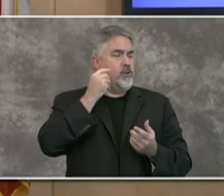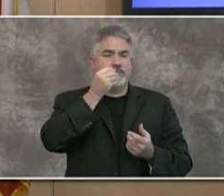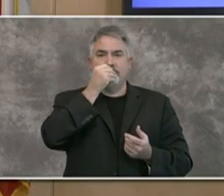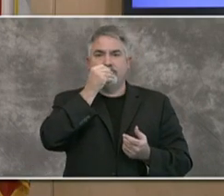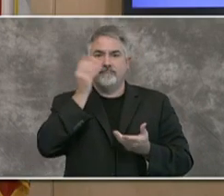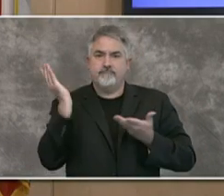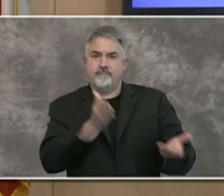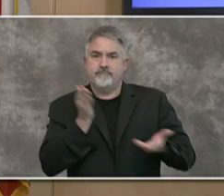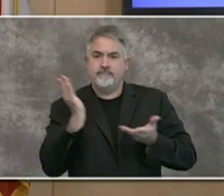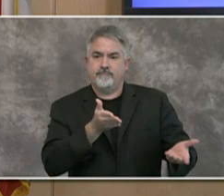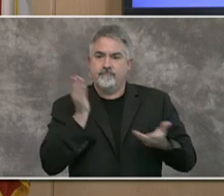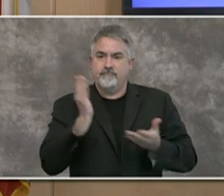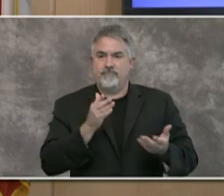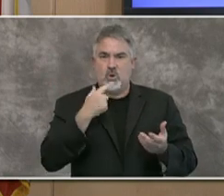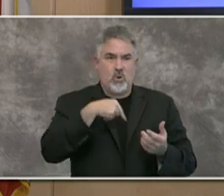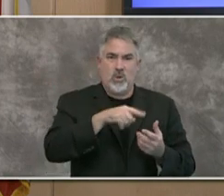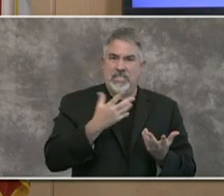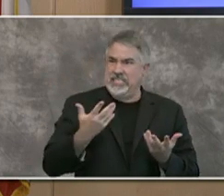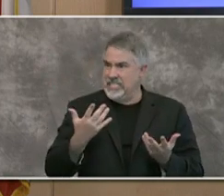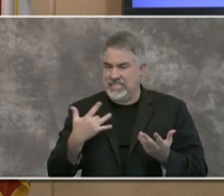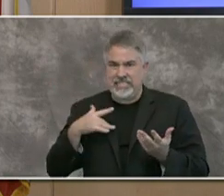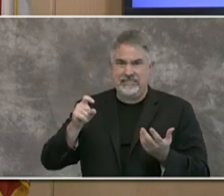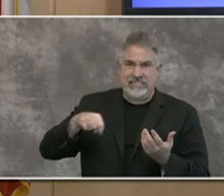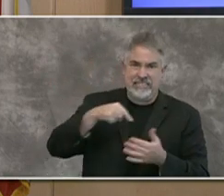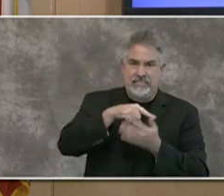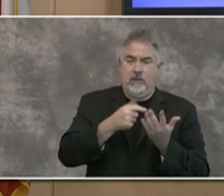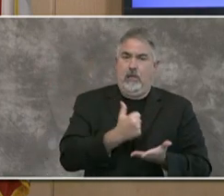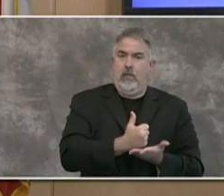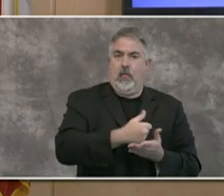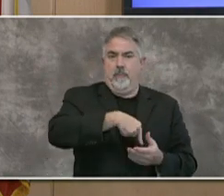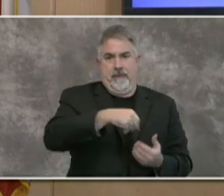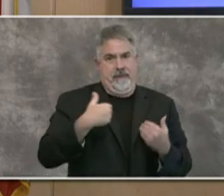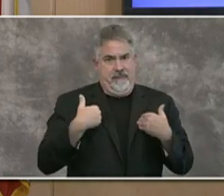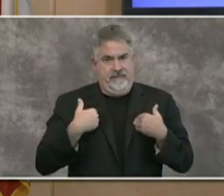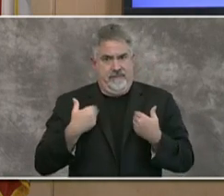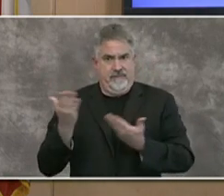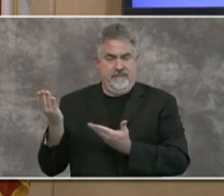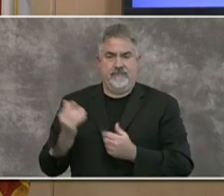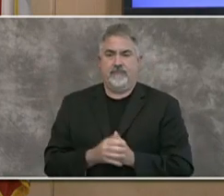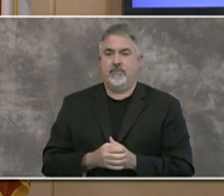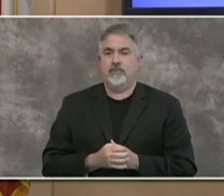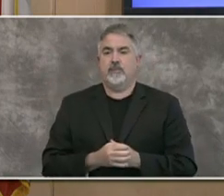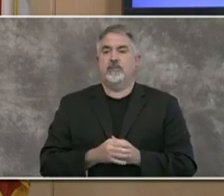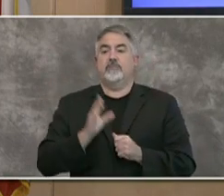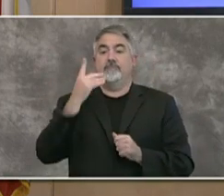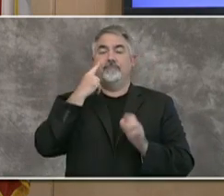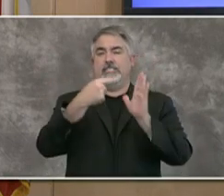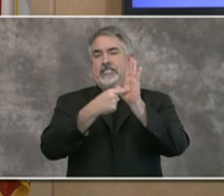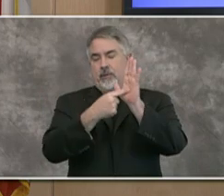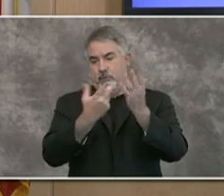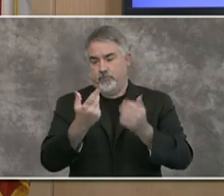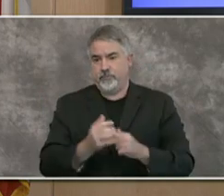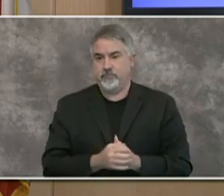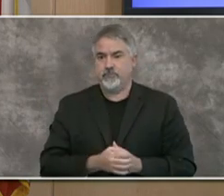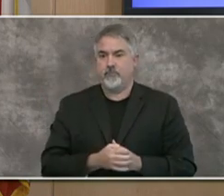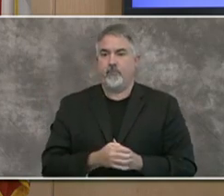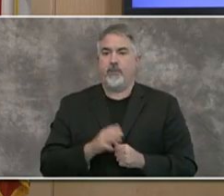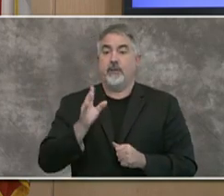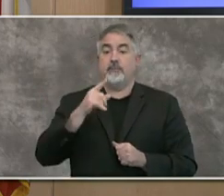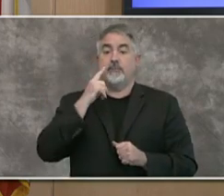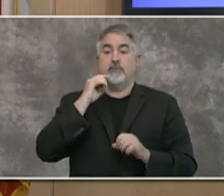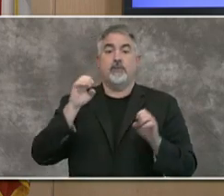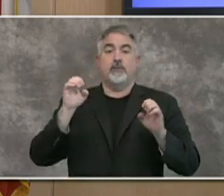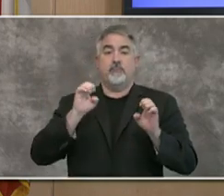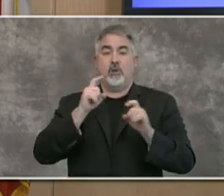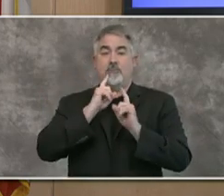vulnerable members of our community. One great example are the 13 community emergency response teams,